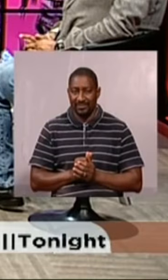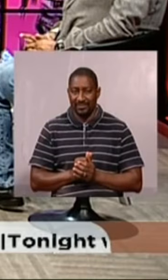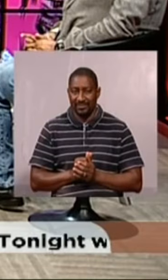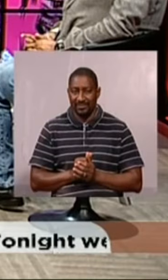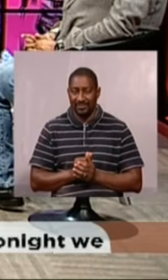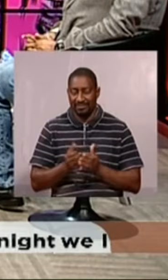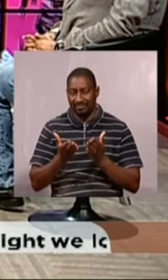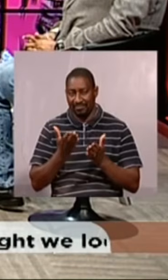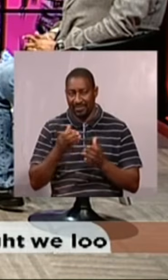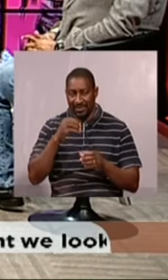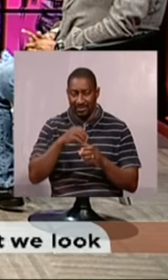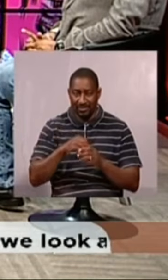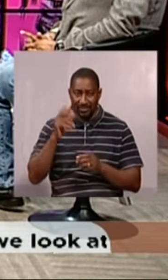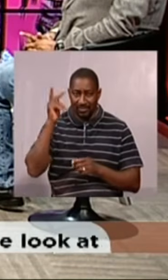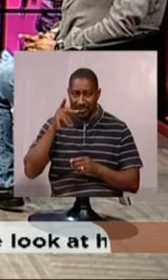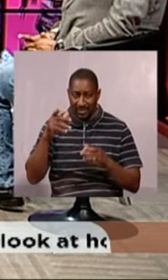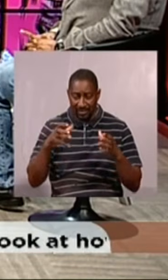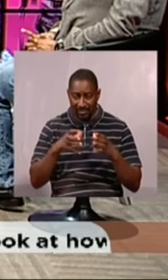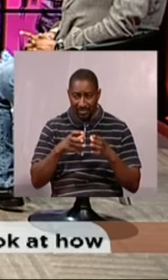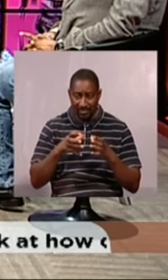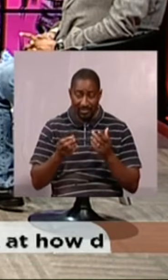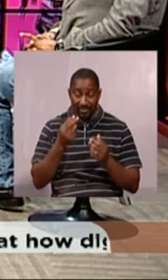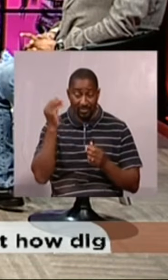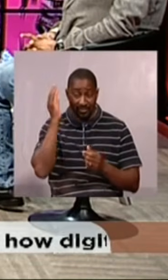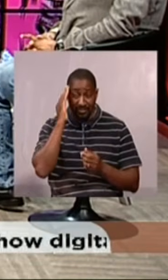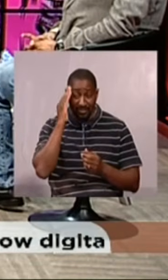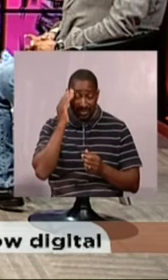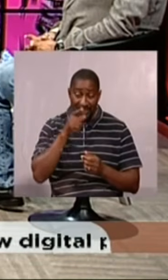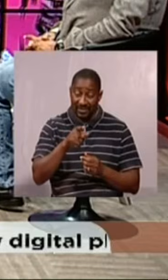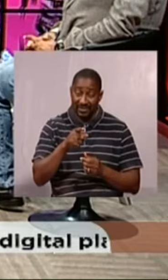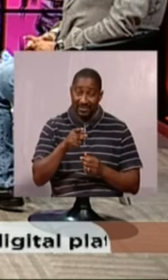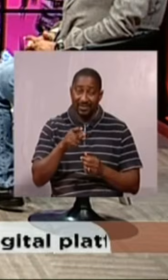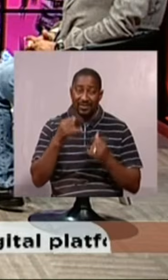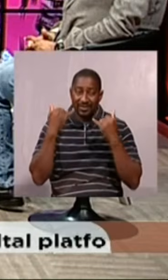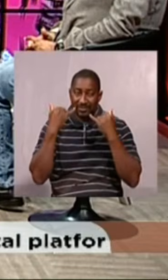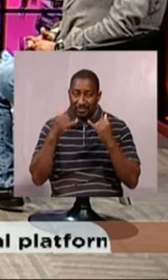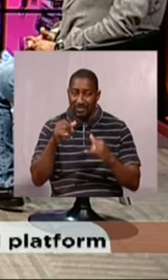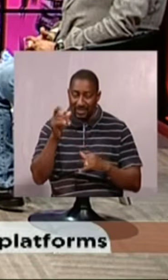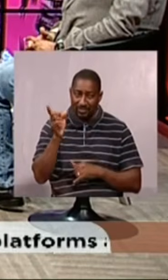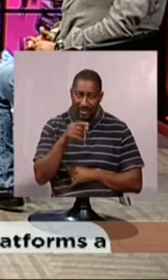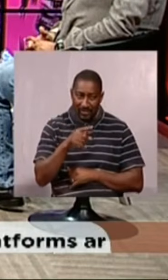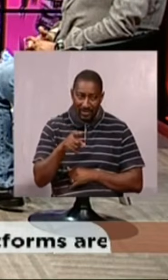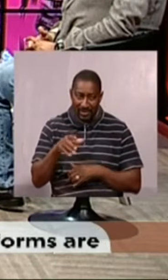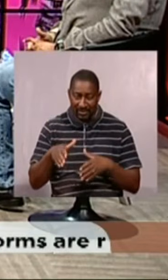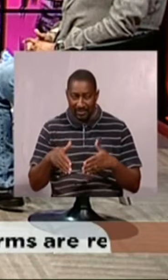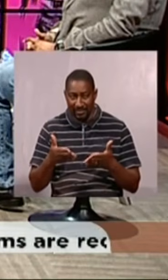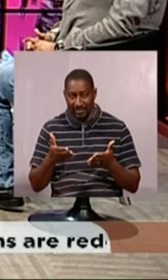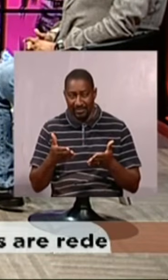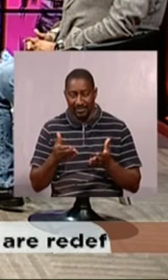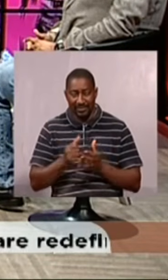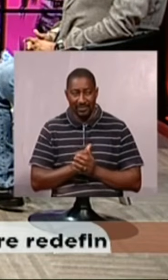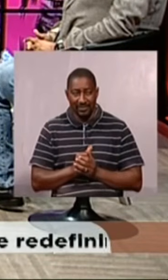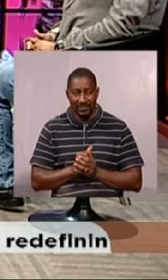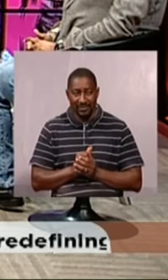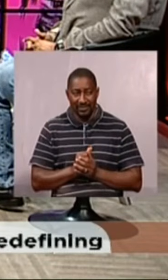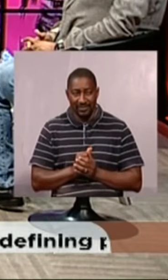their values and vision are for the younger generation. So I think I'm throwing the ball back into the court of the media personalities once